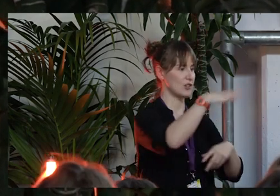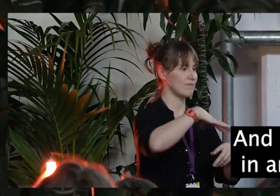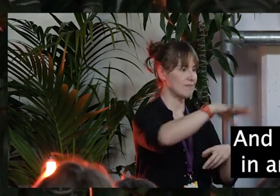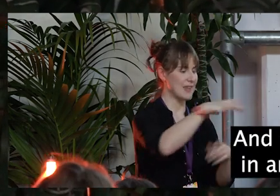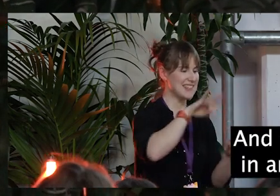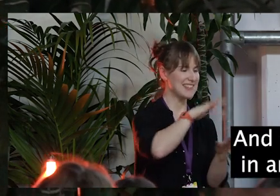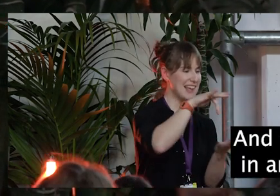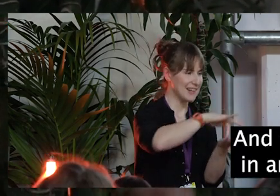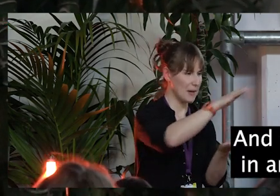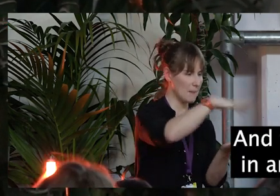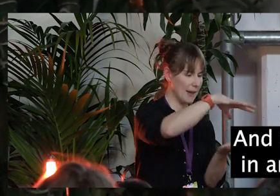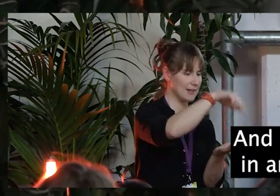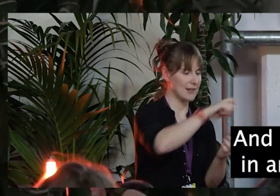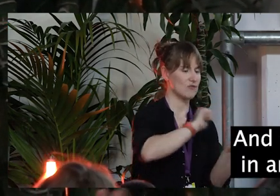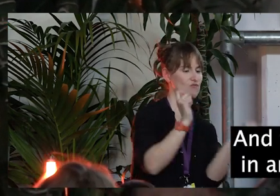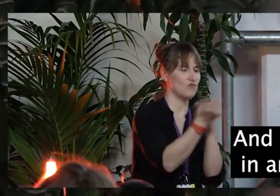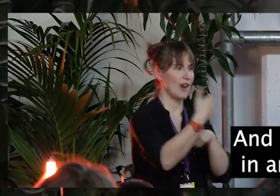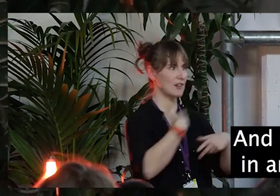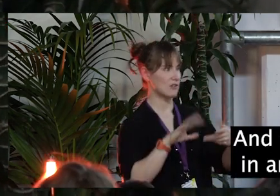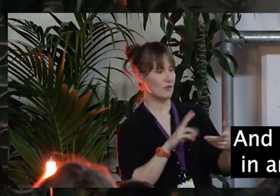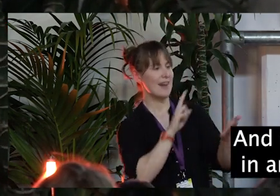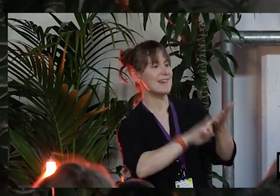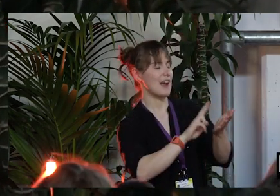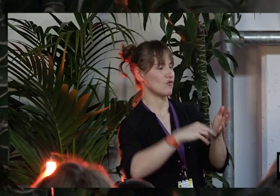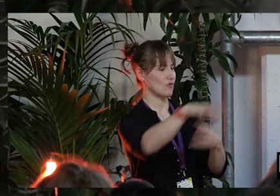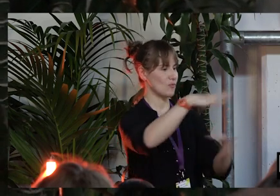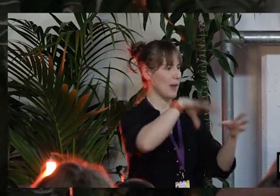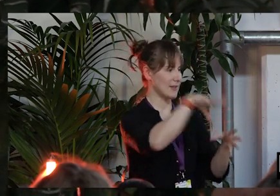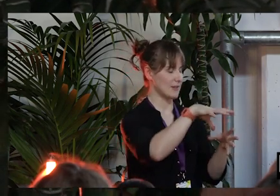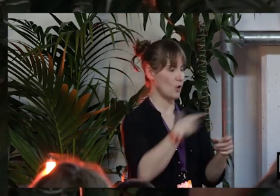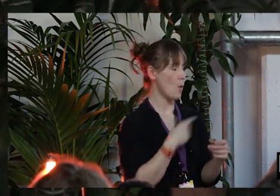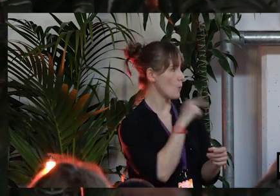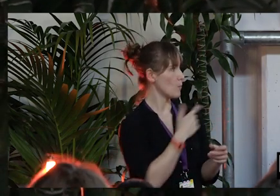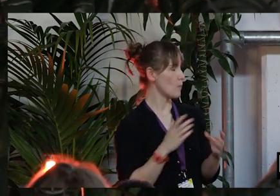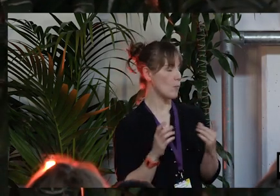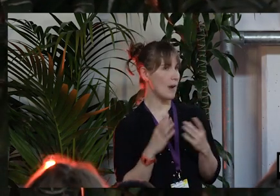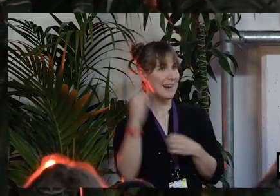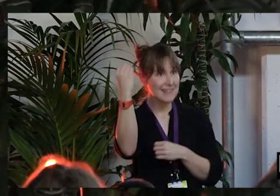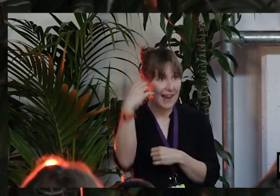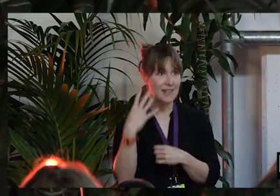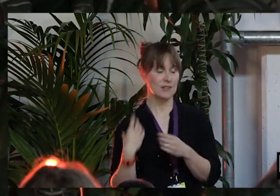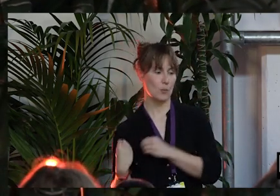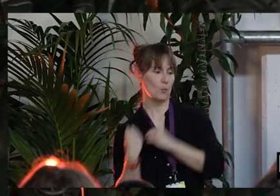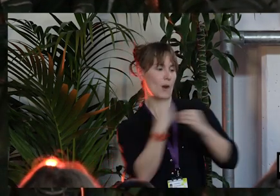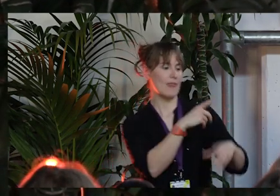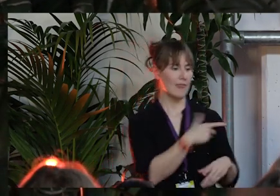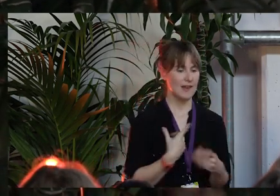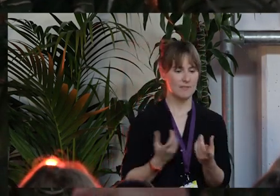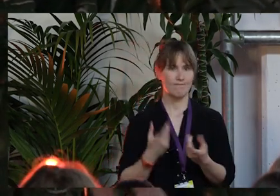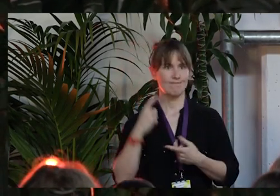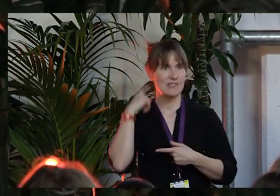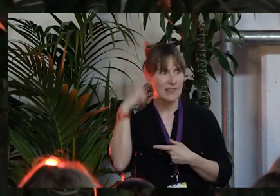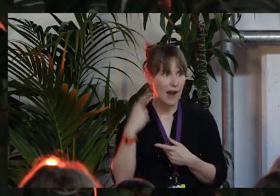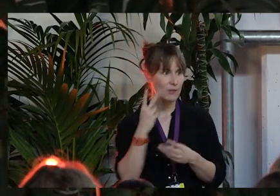one. And then you'll see that we brought in artistic elements from costume, light shows, sound design,